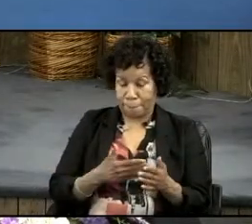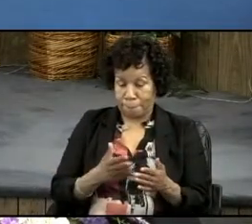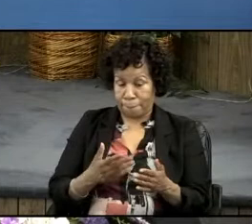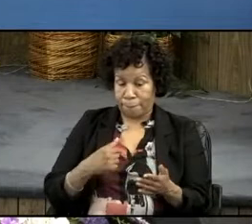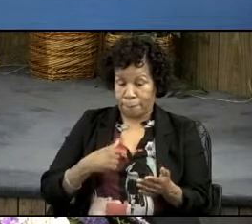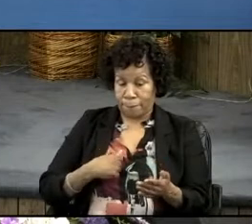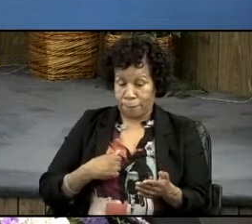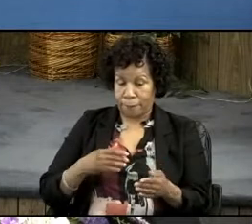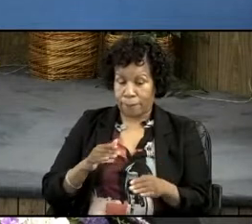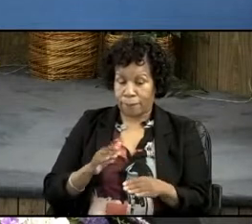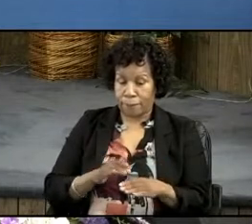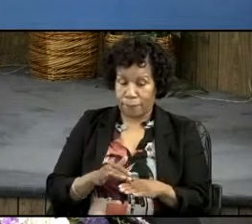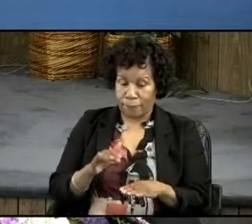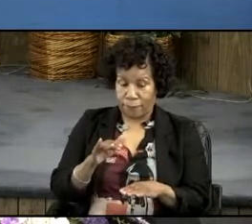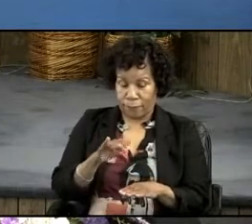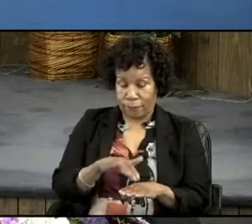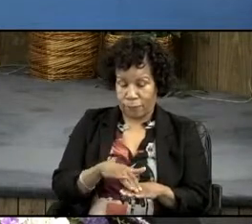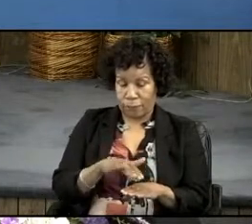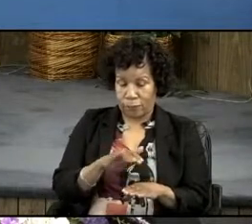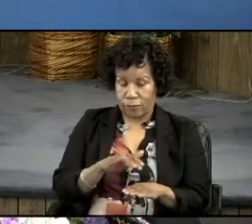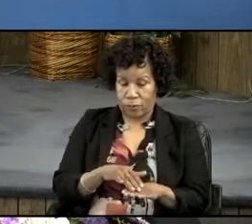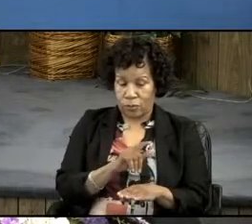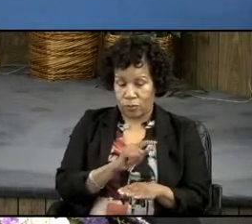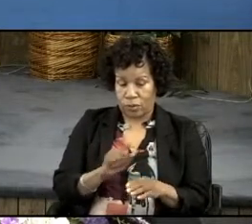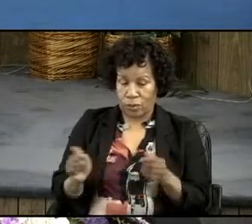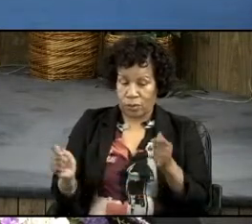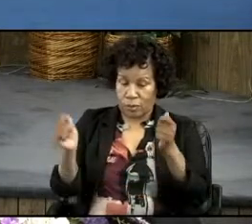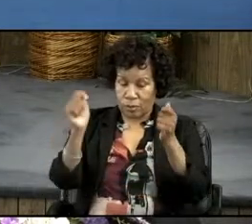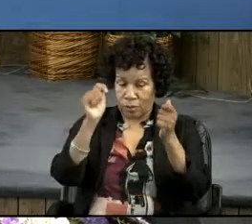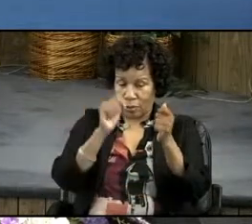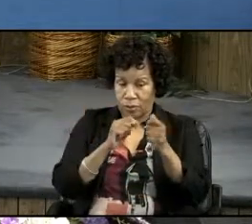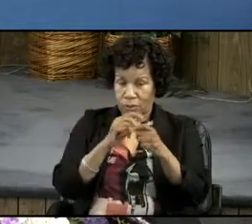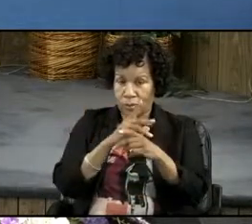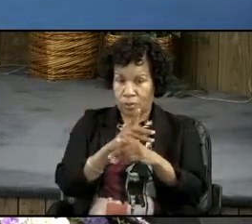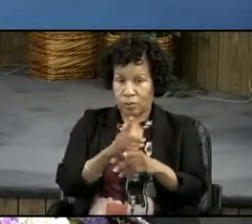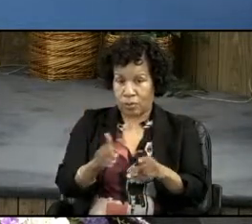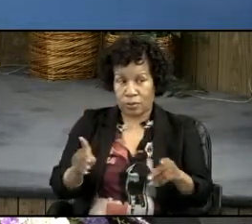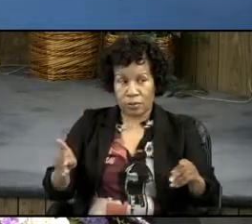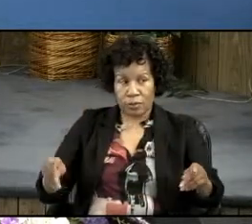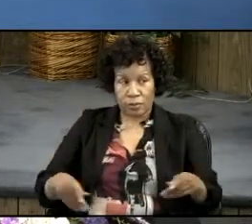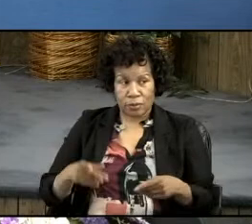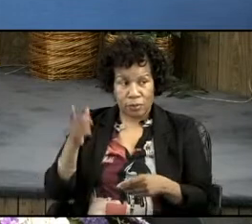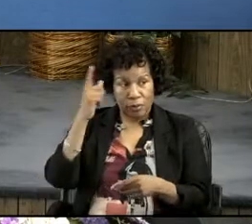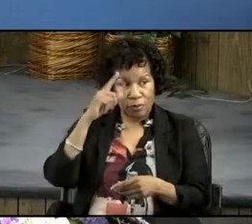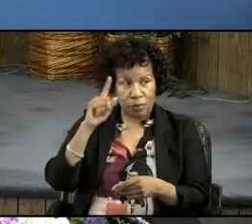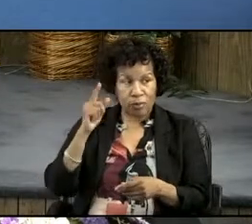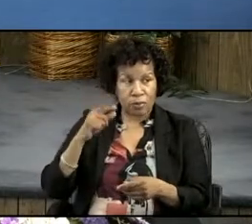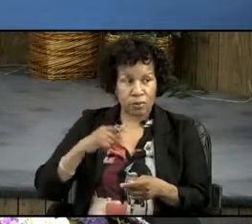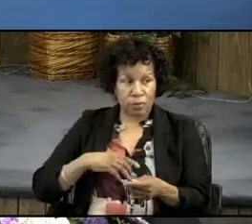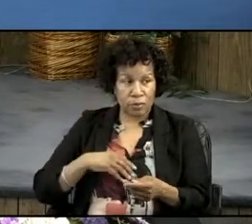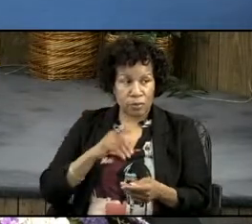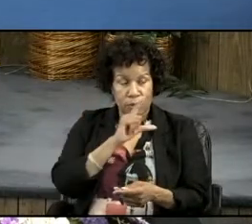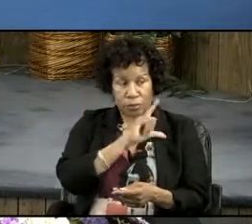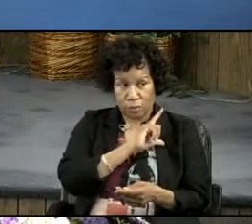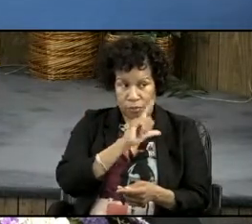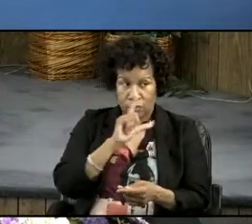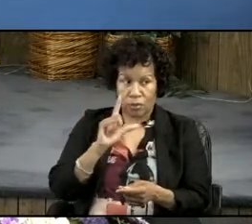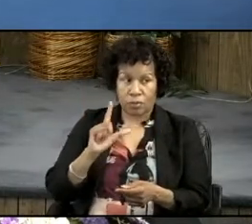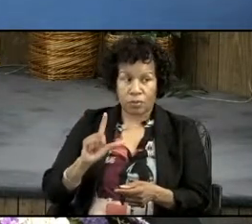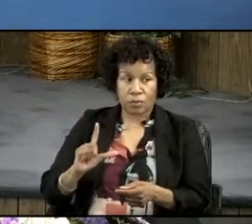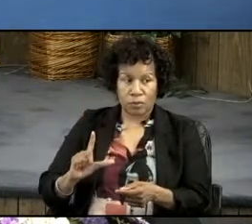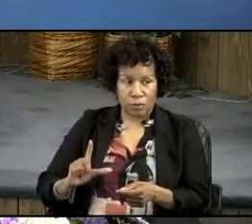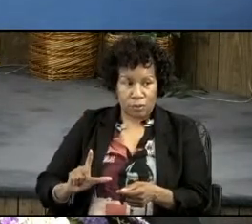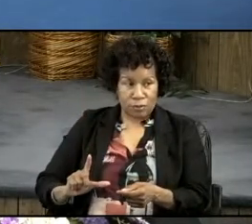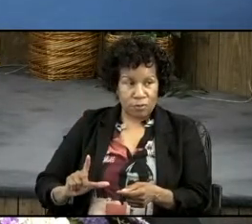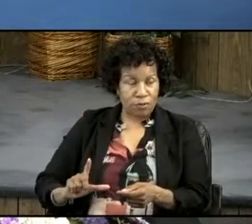here. I am on the battlefield for my